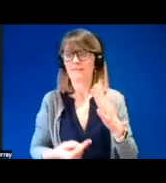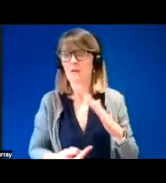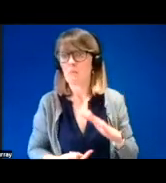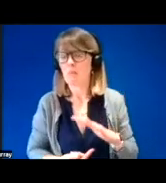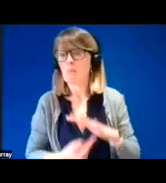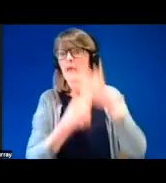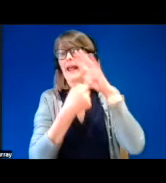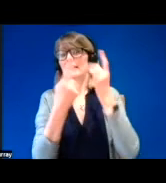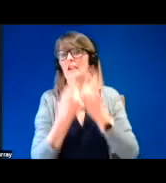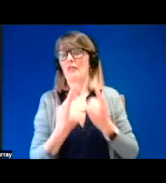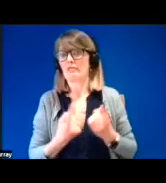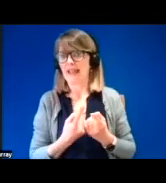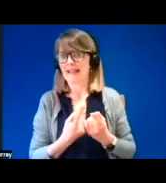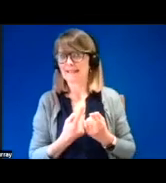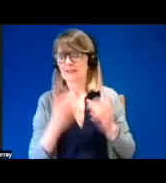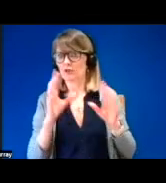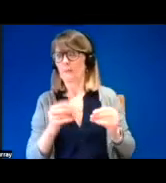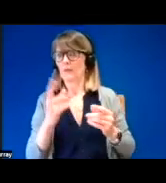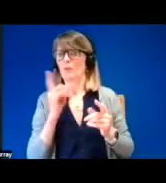to women exercising power.